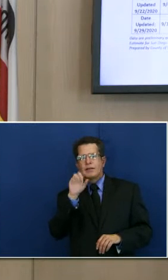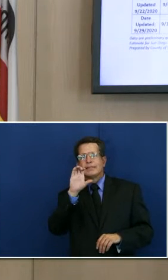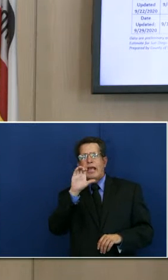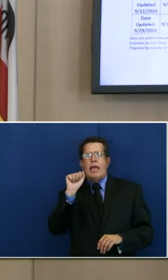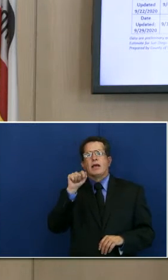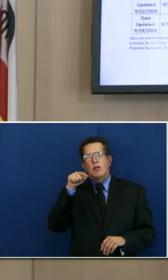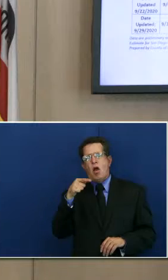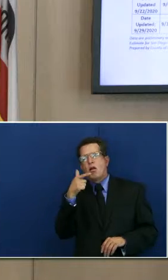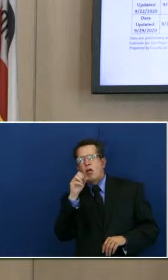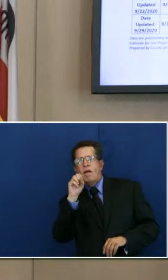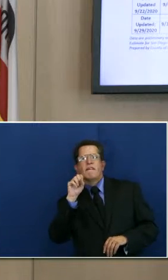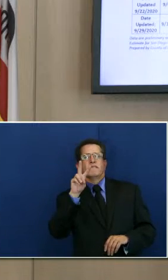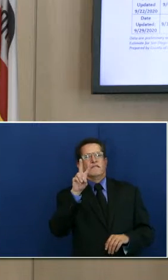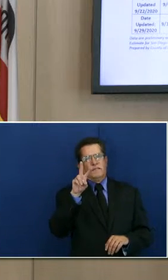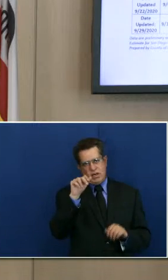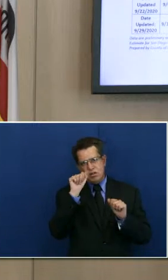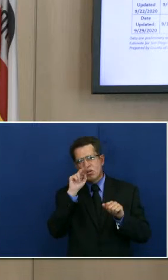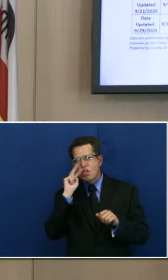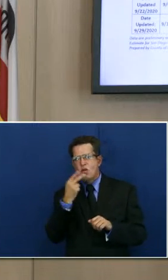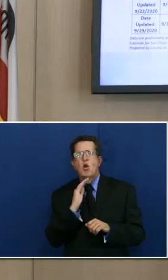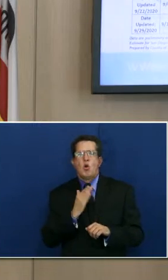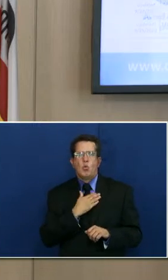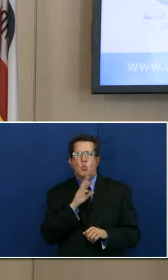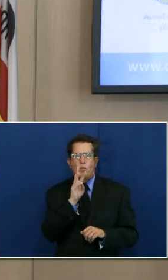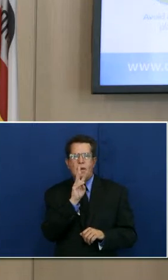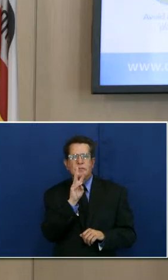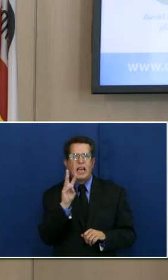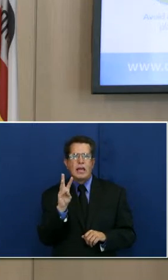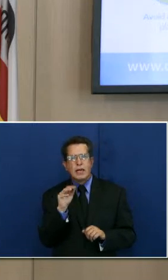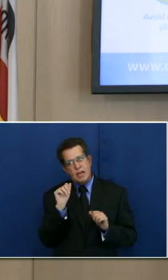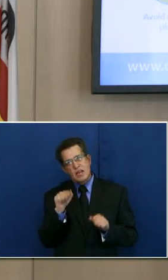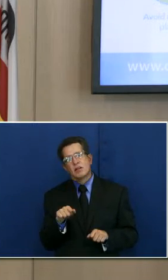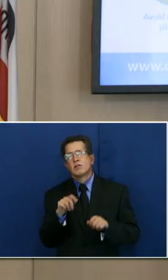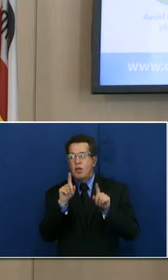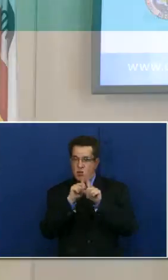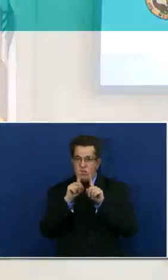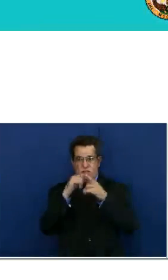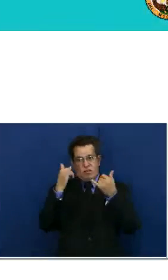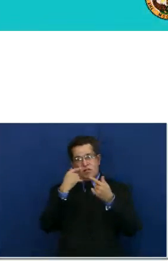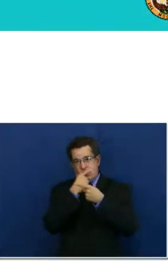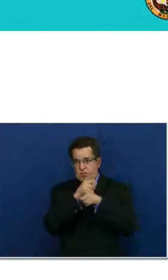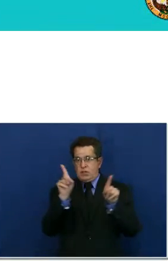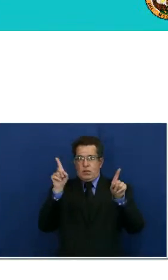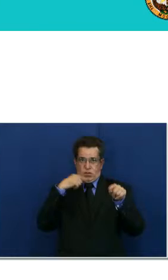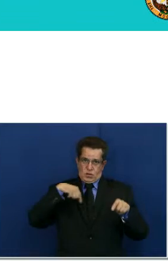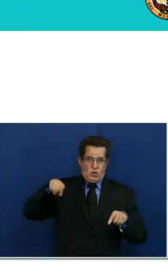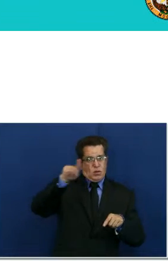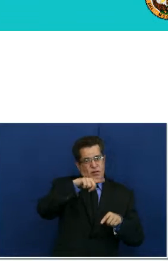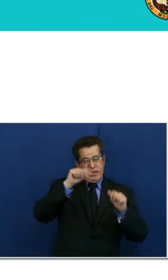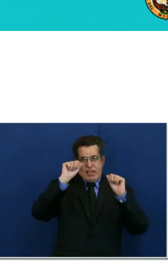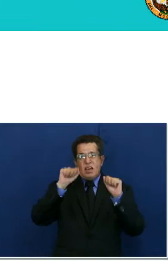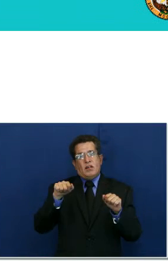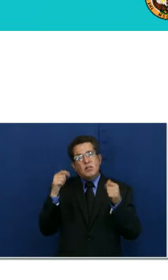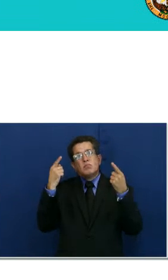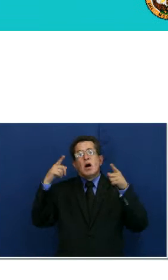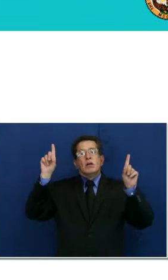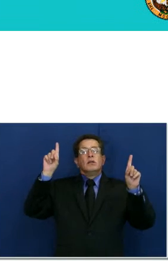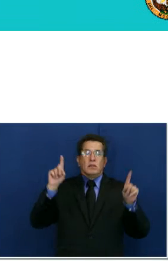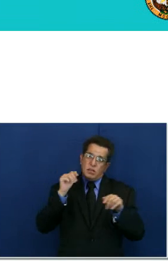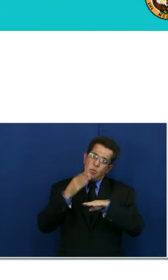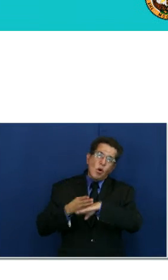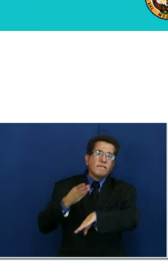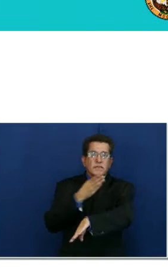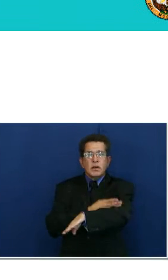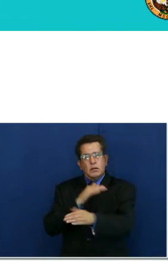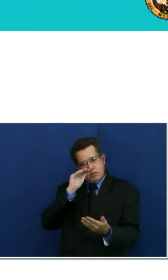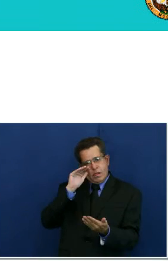covid19.ca.gov. So in closing, we can all work together to make a difference to